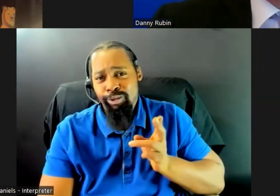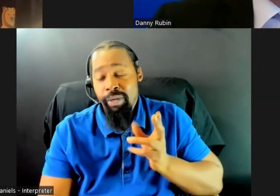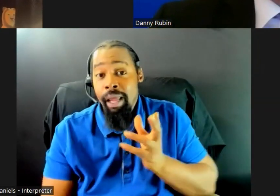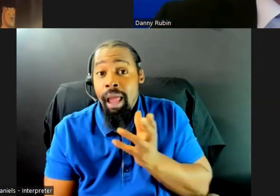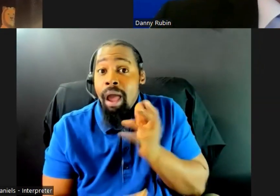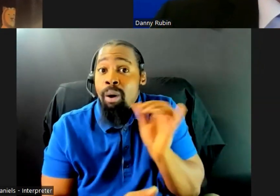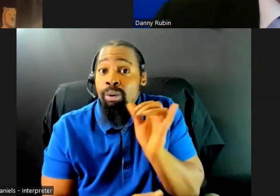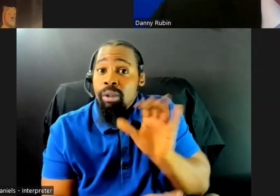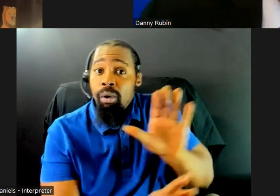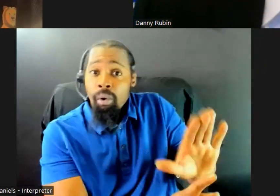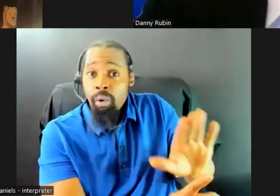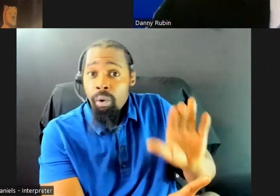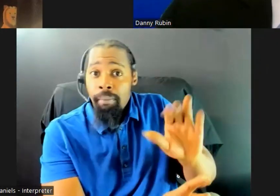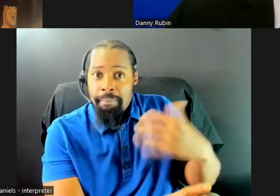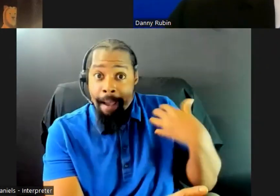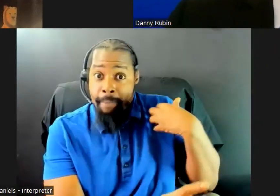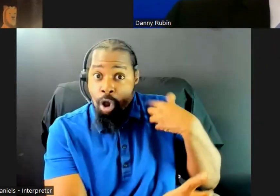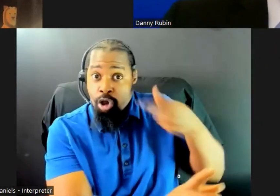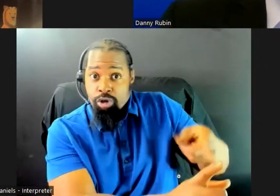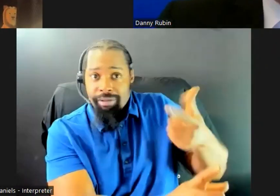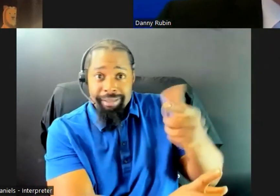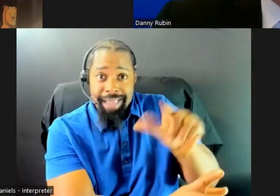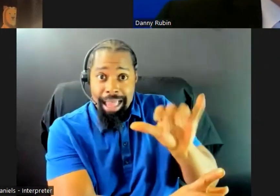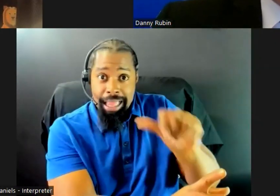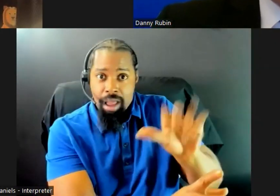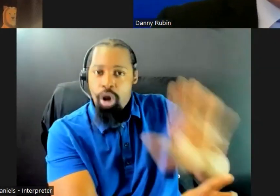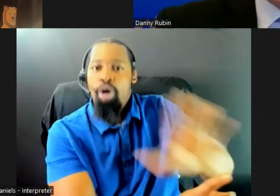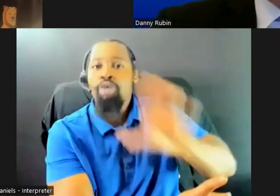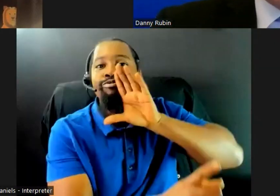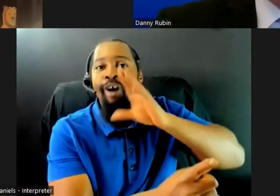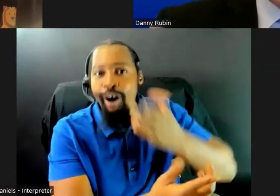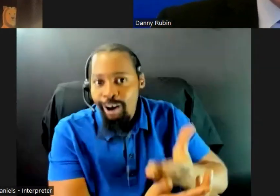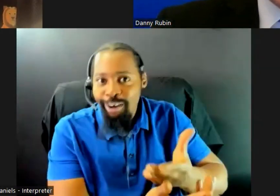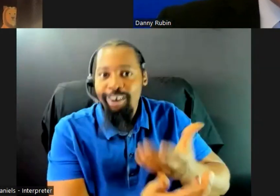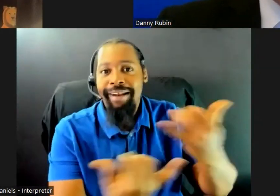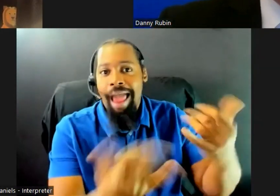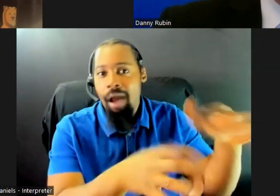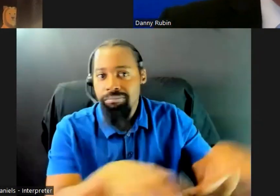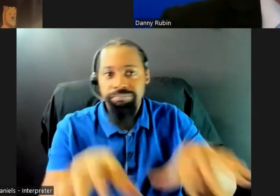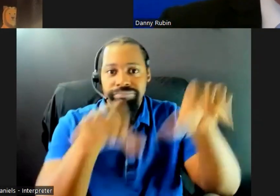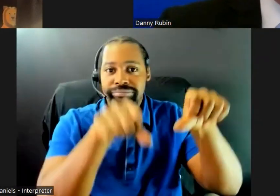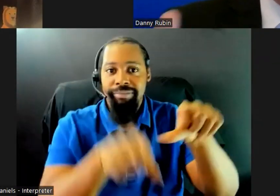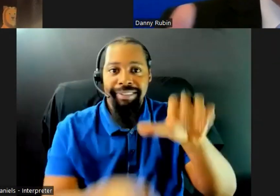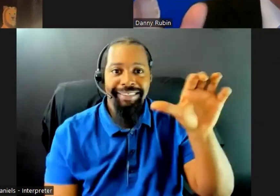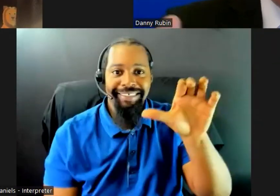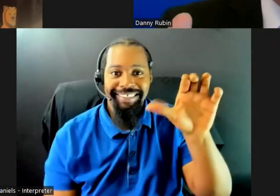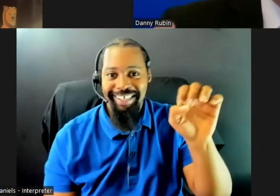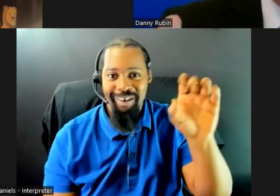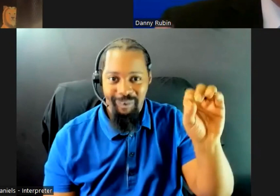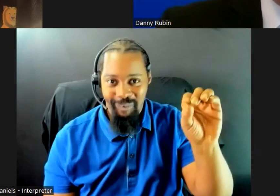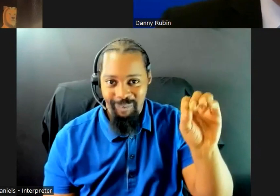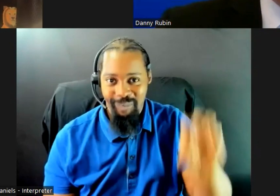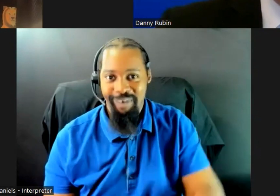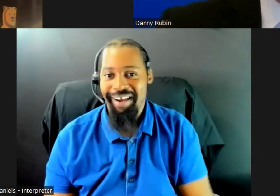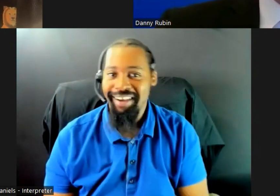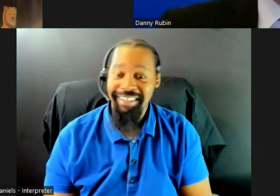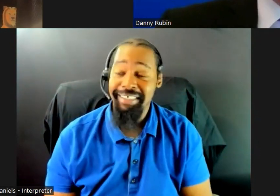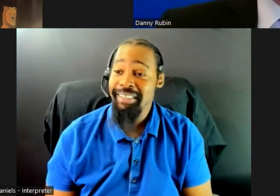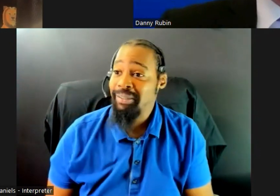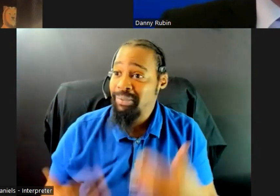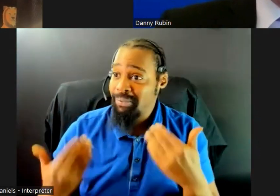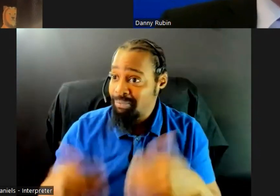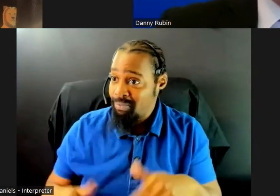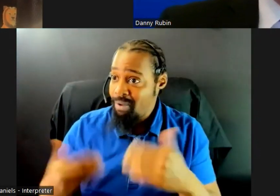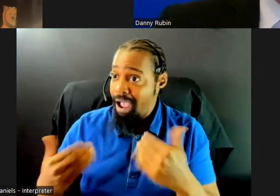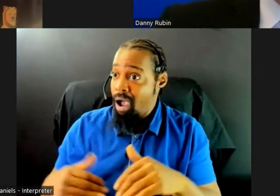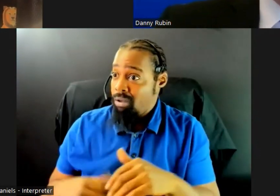boss. Wow, that is so wonderful that it's really been like your only job, right? This is like where you have worked since you